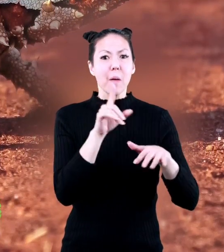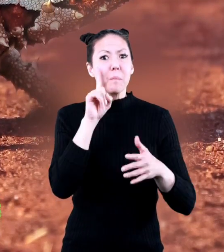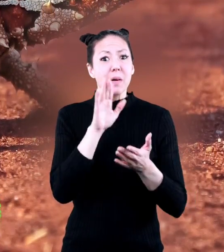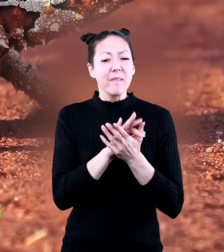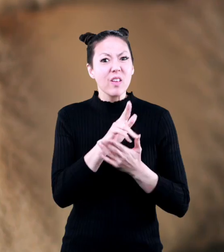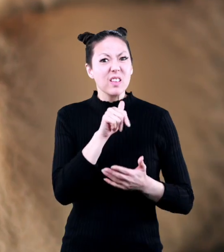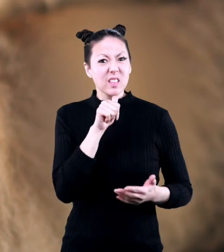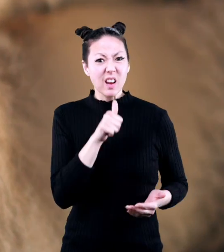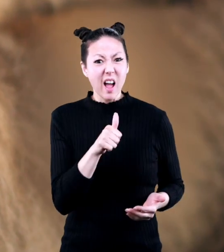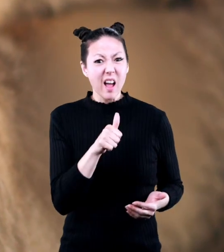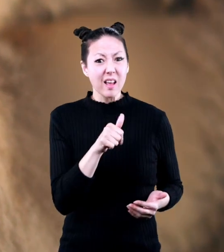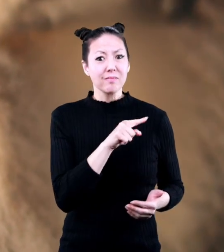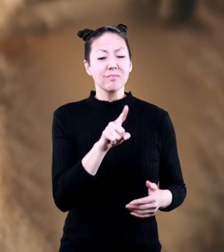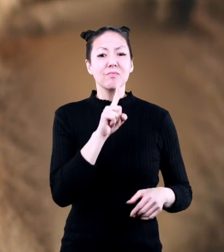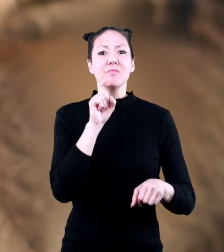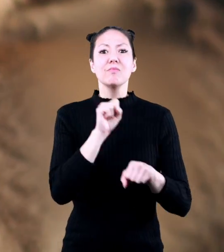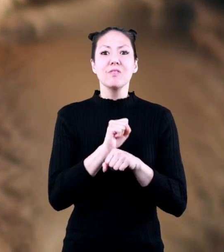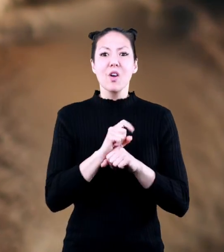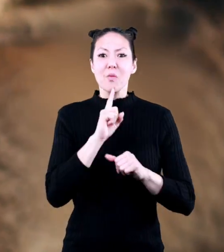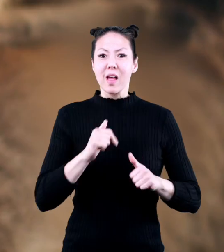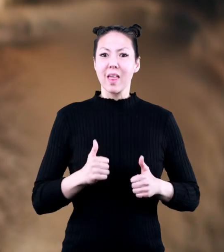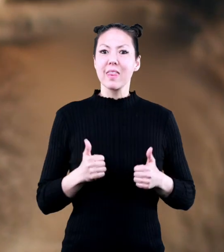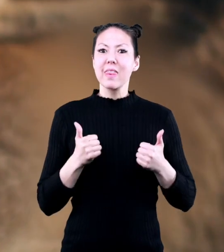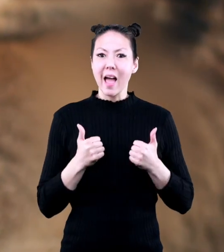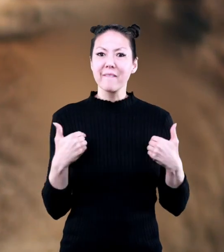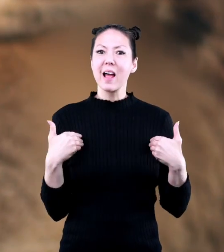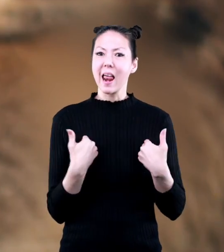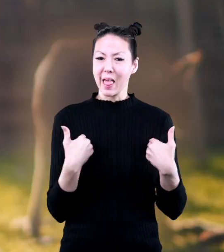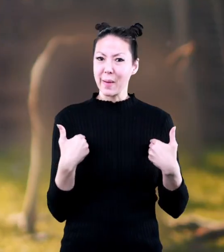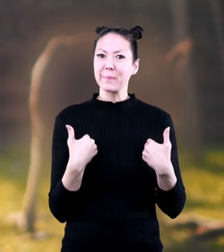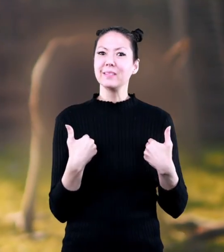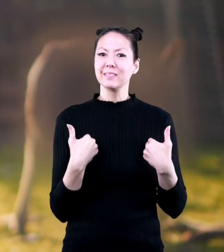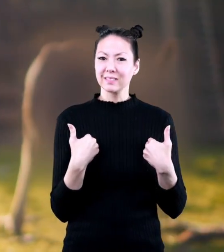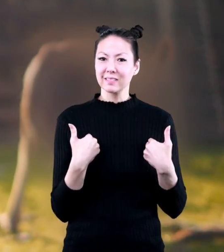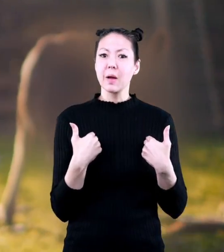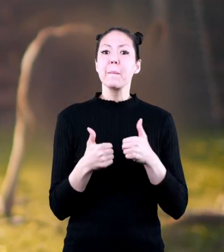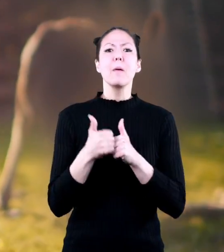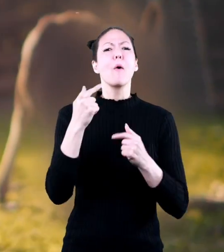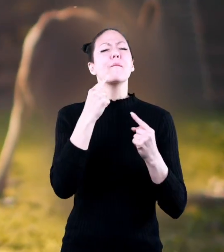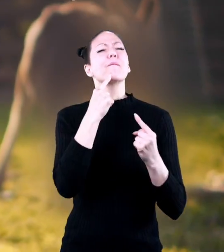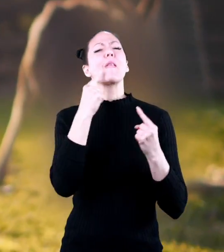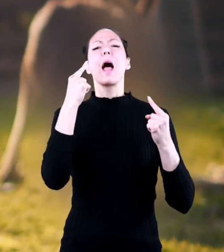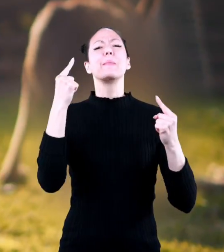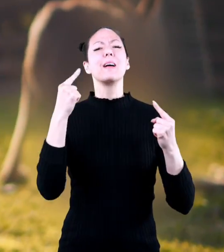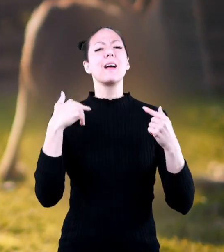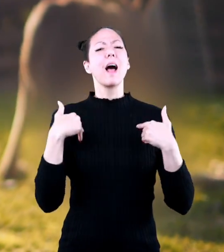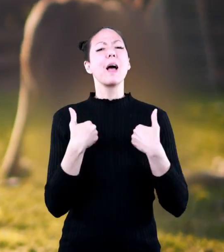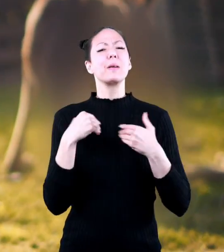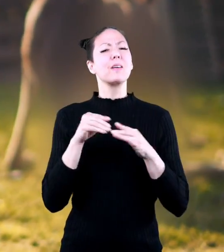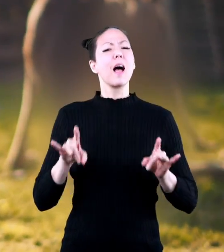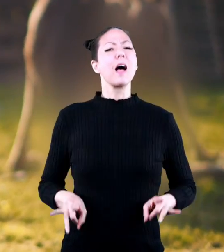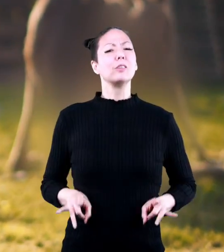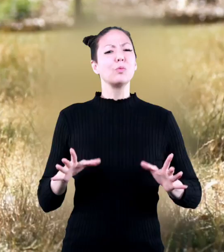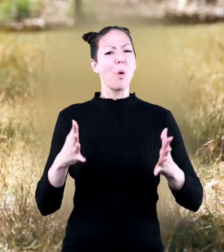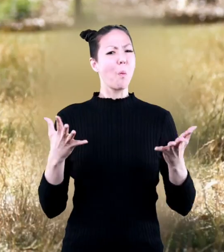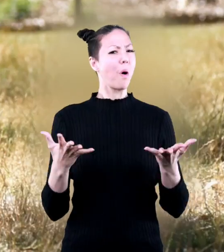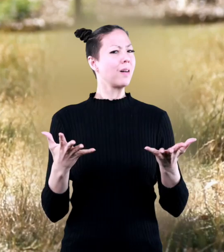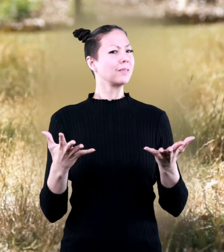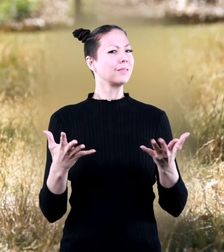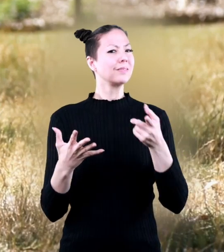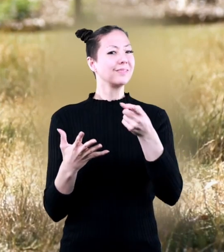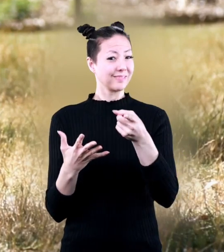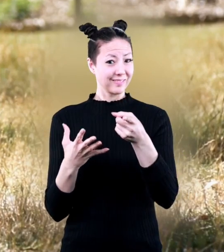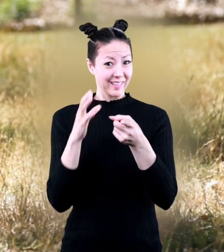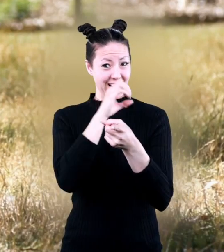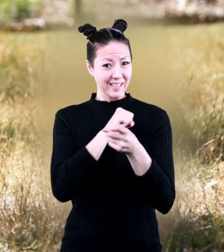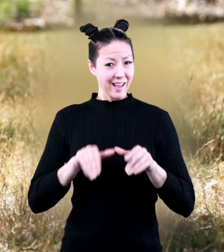dragon. Believe it or not, they are actual real-life animals. But the most famous animal